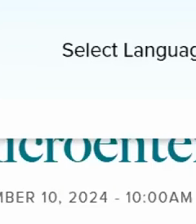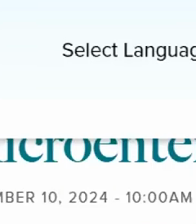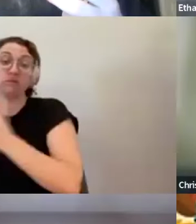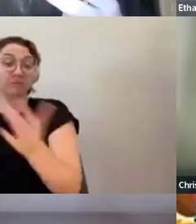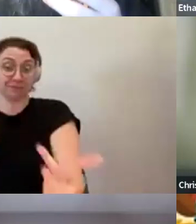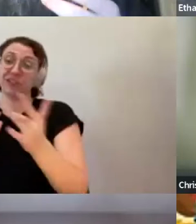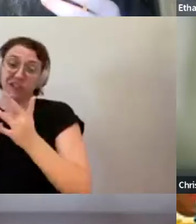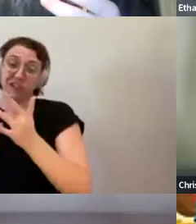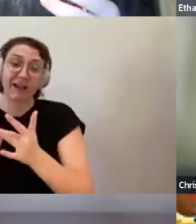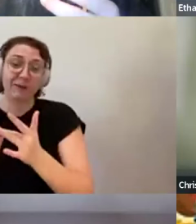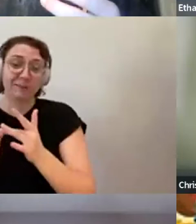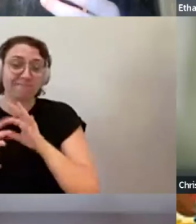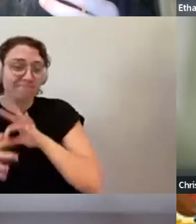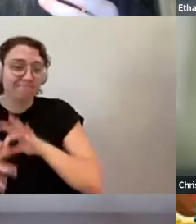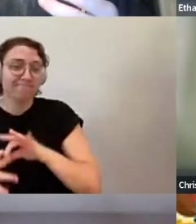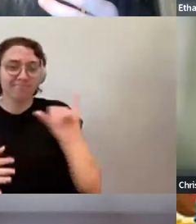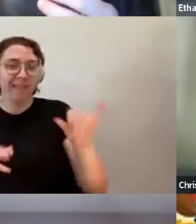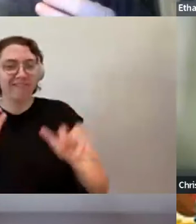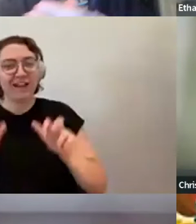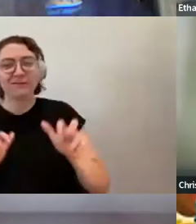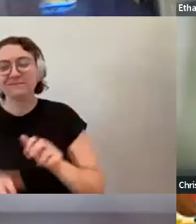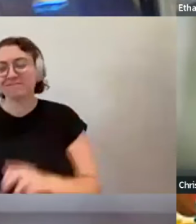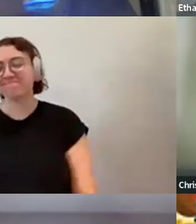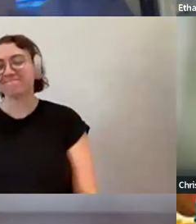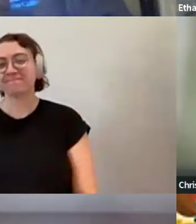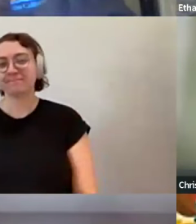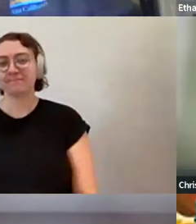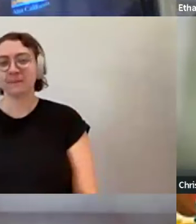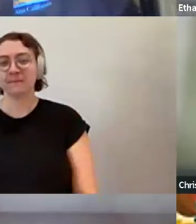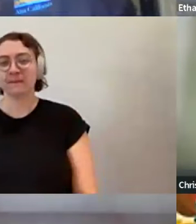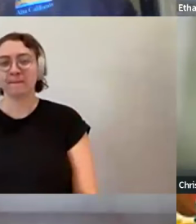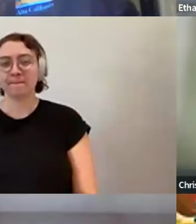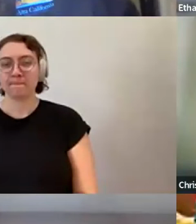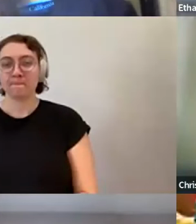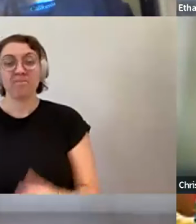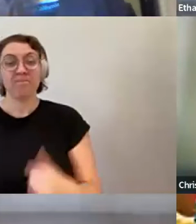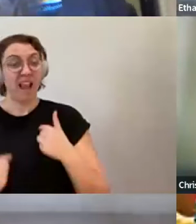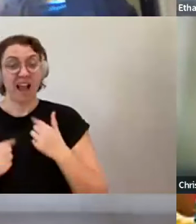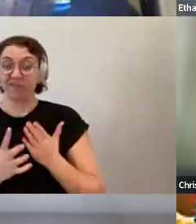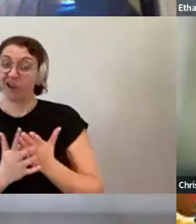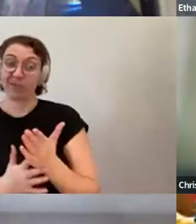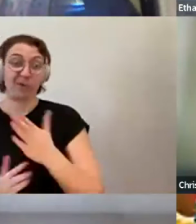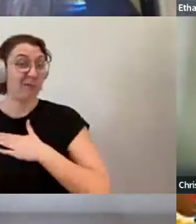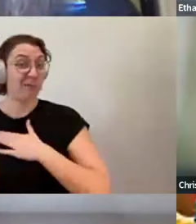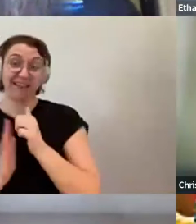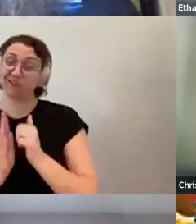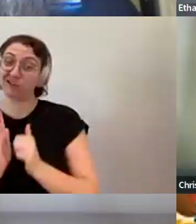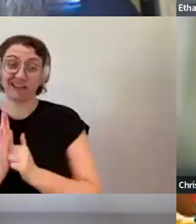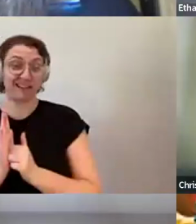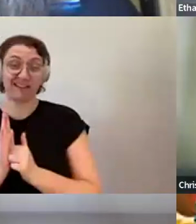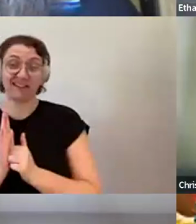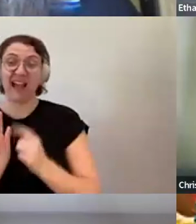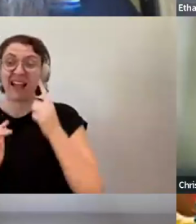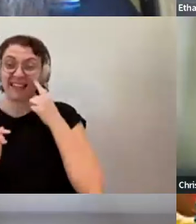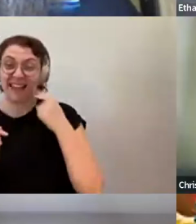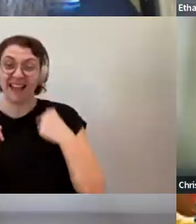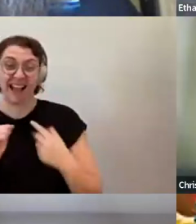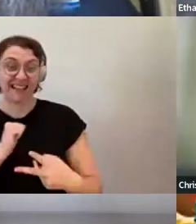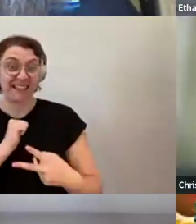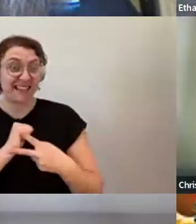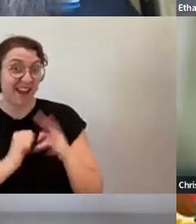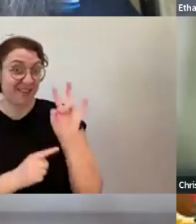out related to the Micro Enterprise Fair. I've gone through my agenda and I think I saved 7 minutes